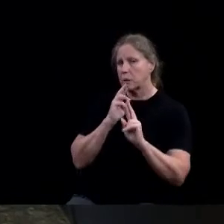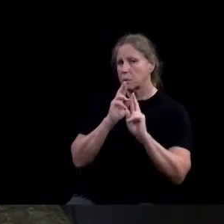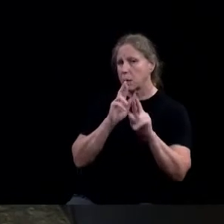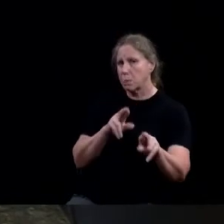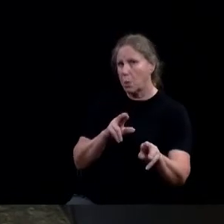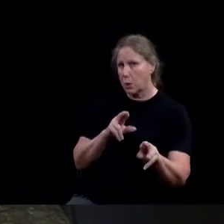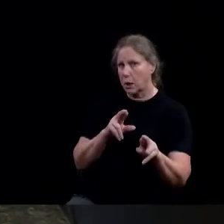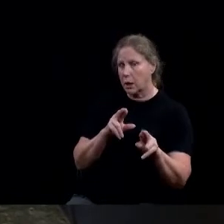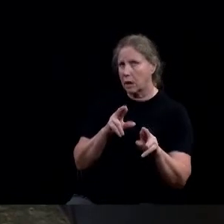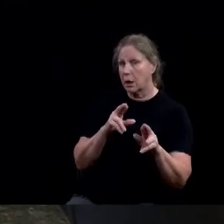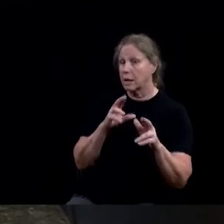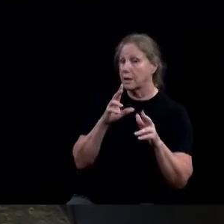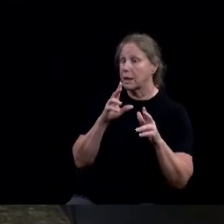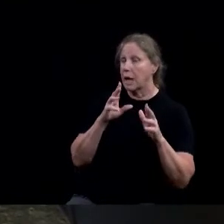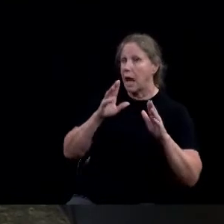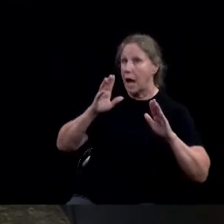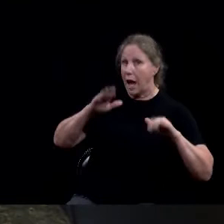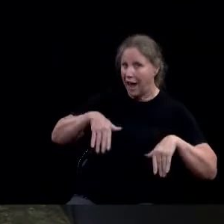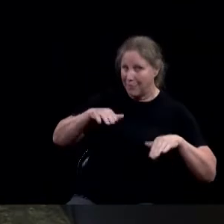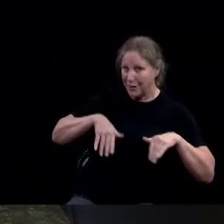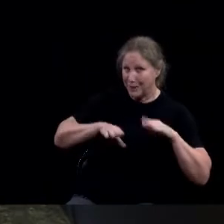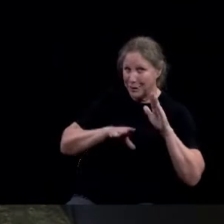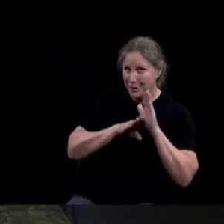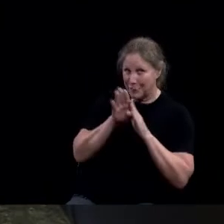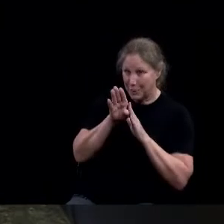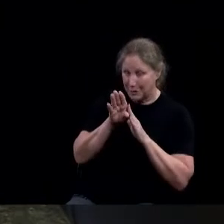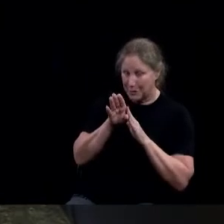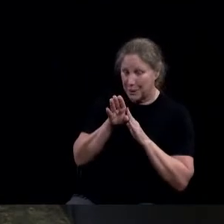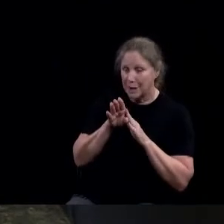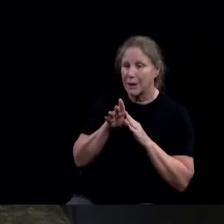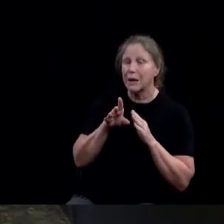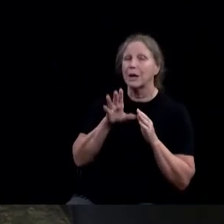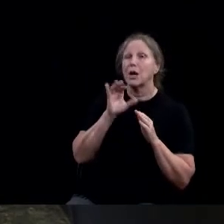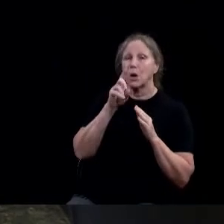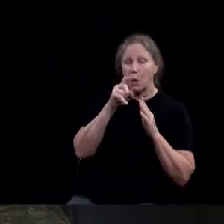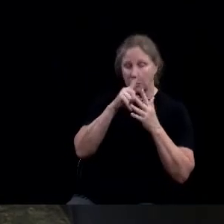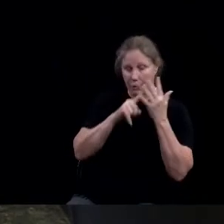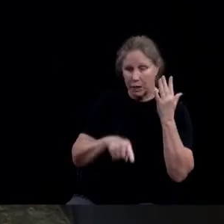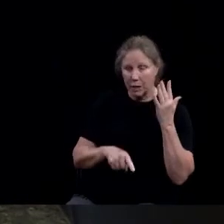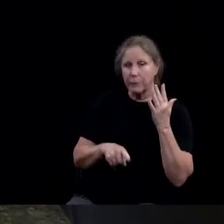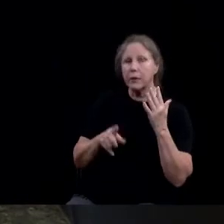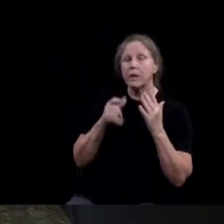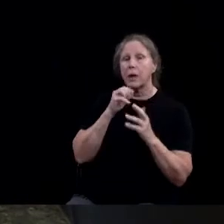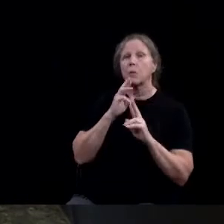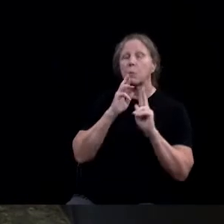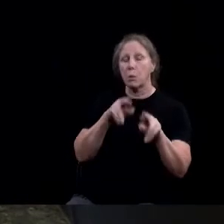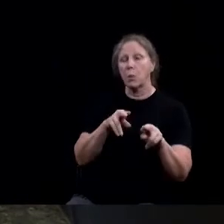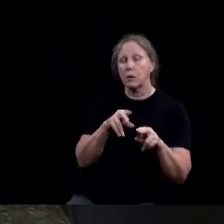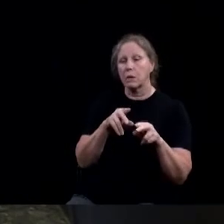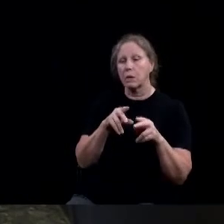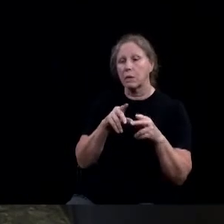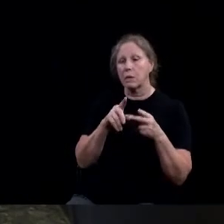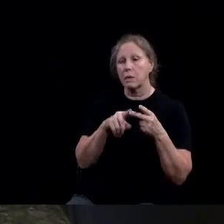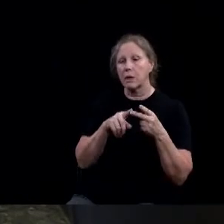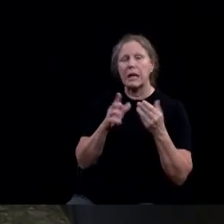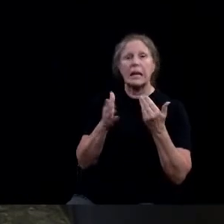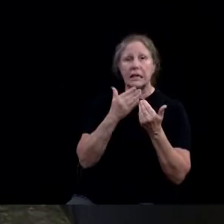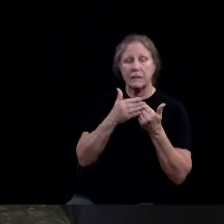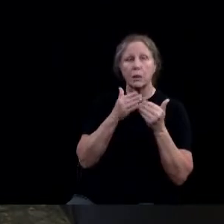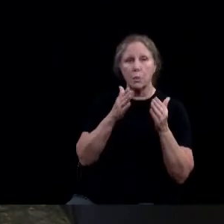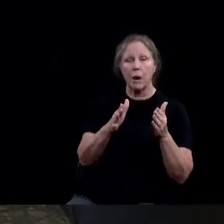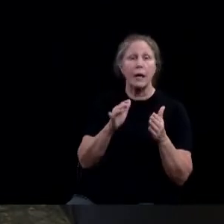code violations, et cetera, to be able to report those in an easy manner. That does not exist currently.